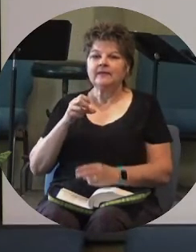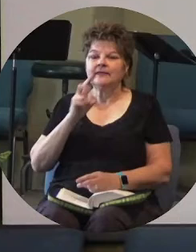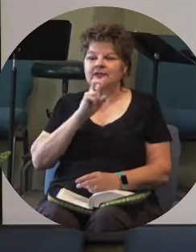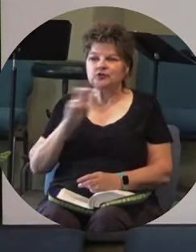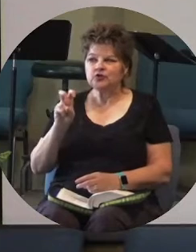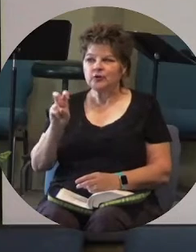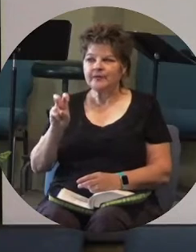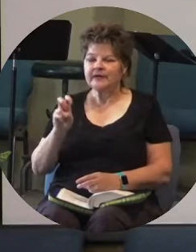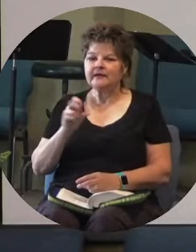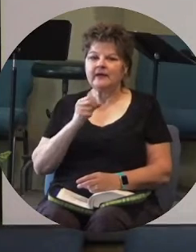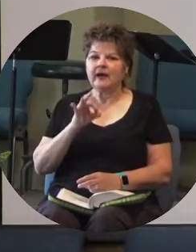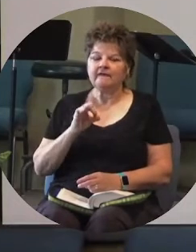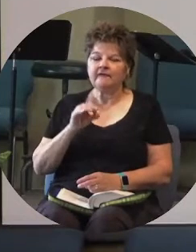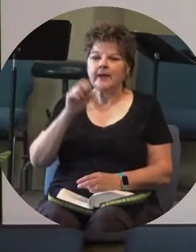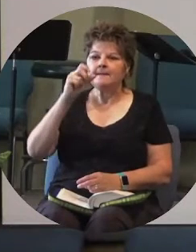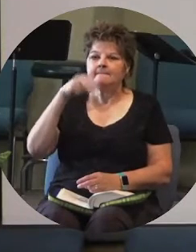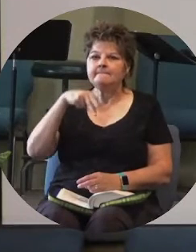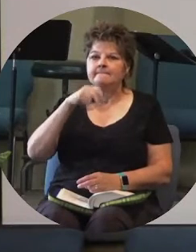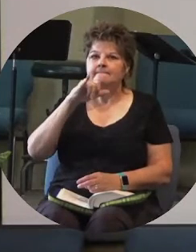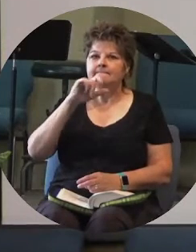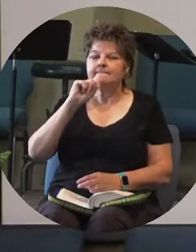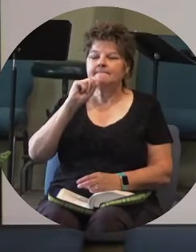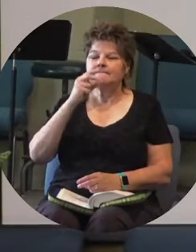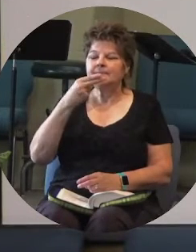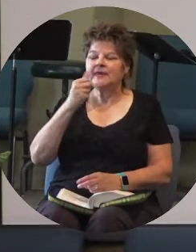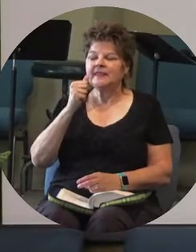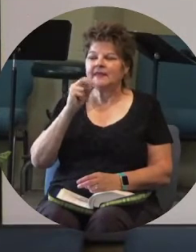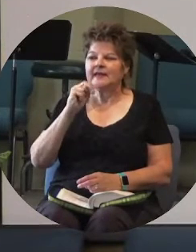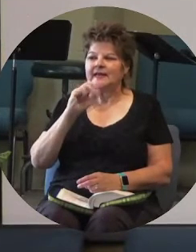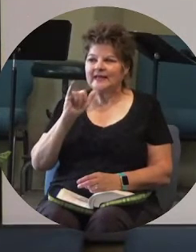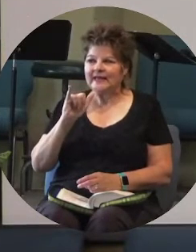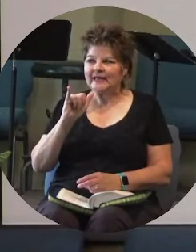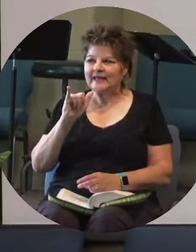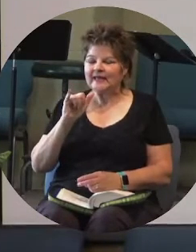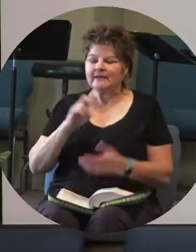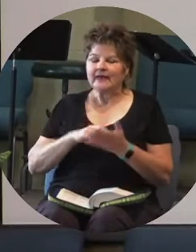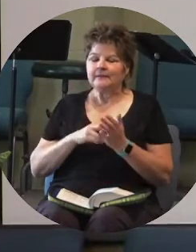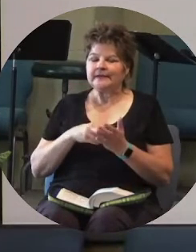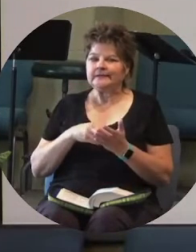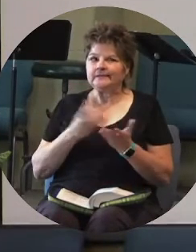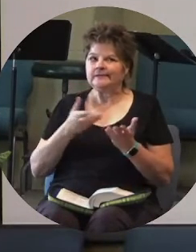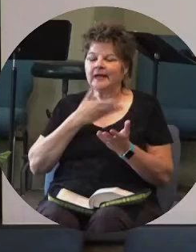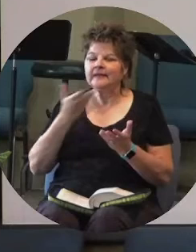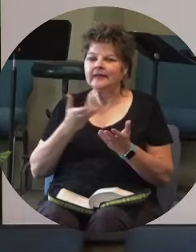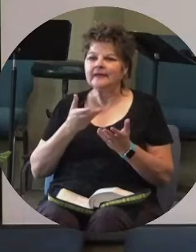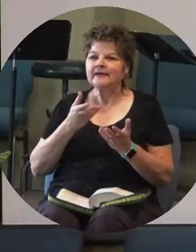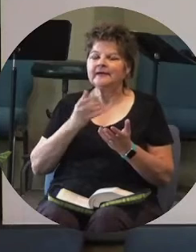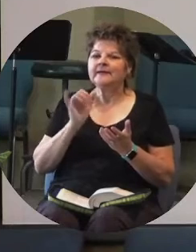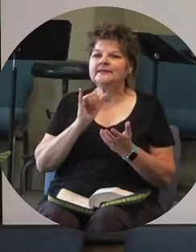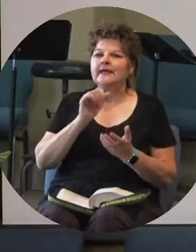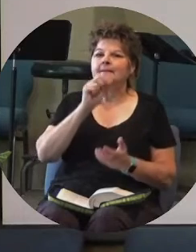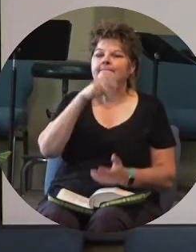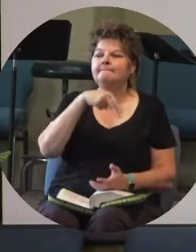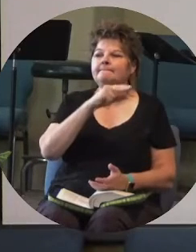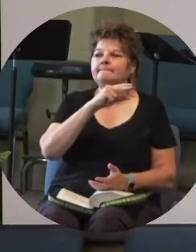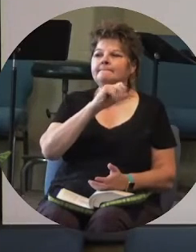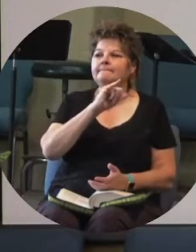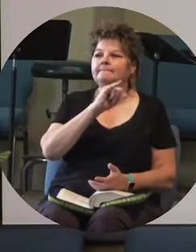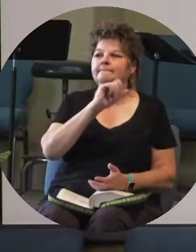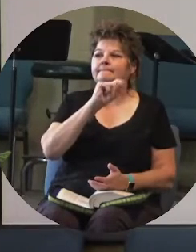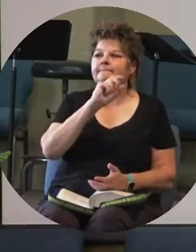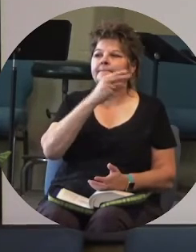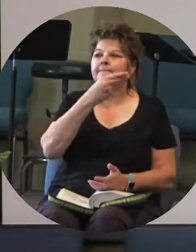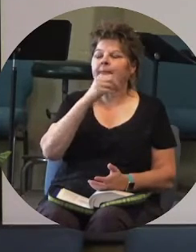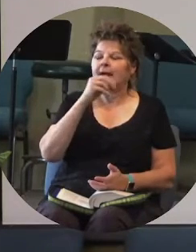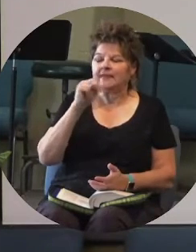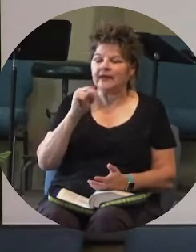It means nothing to us, right? It's, okay, a python, it was a serpent demon is